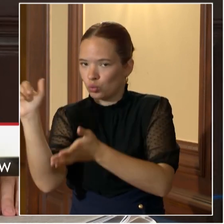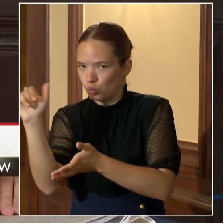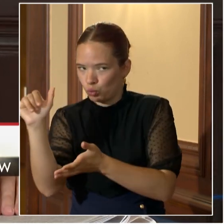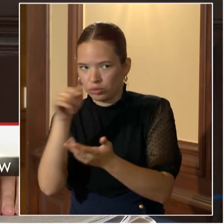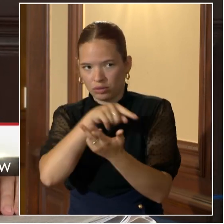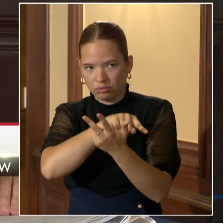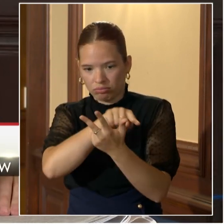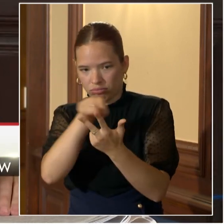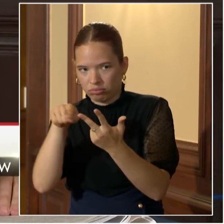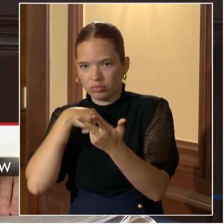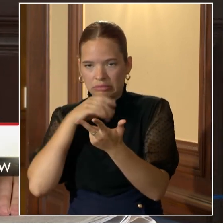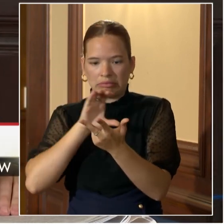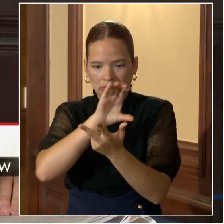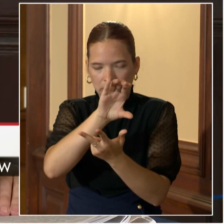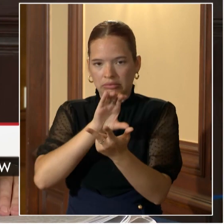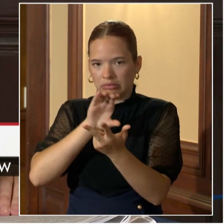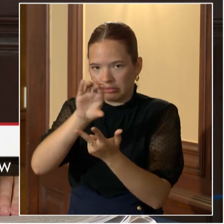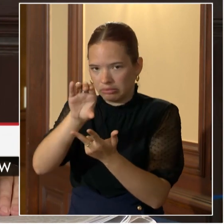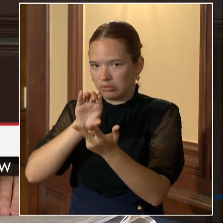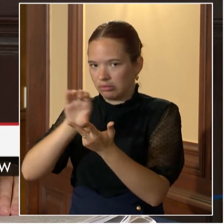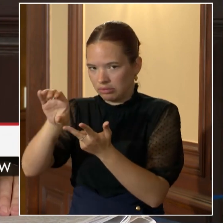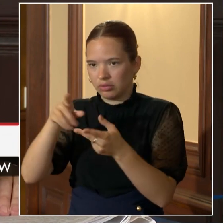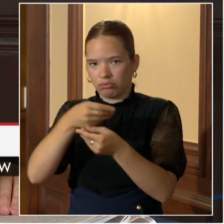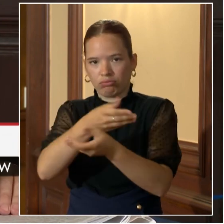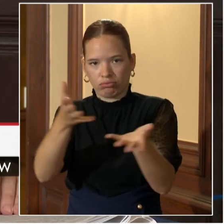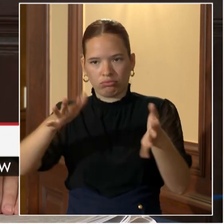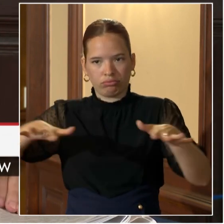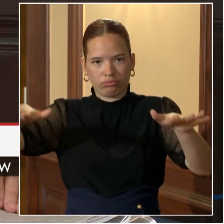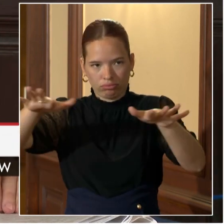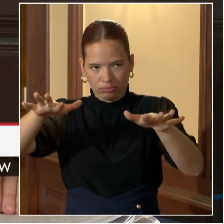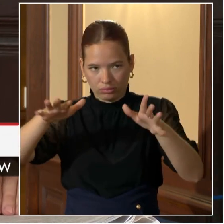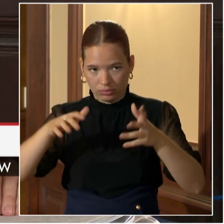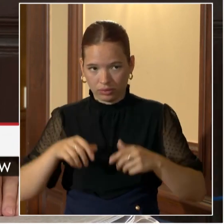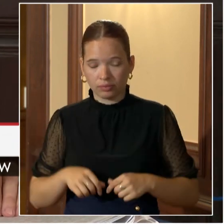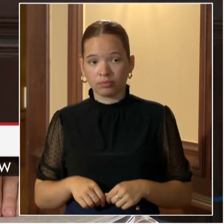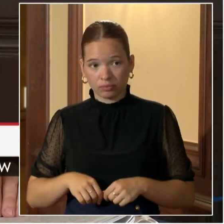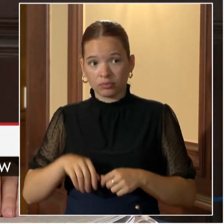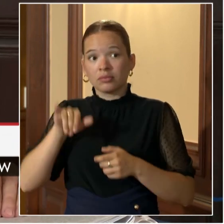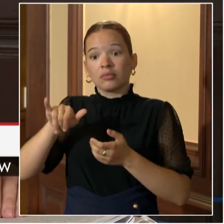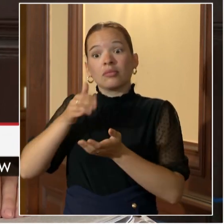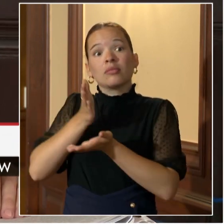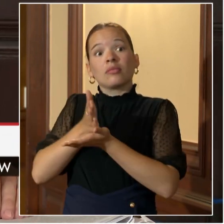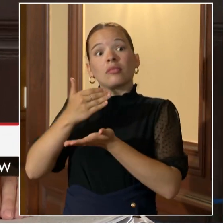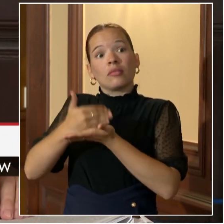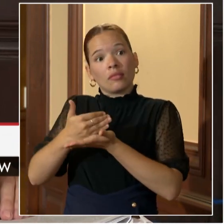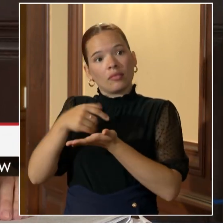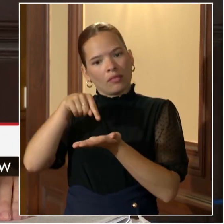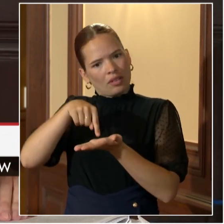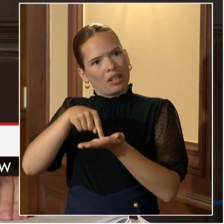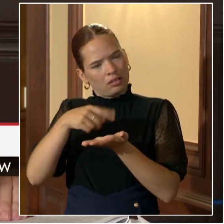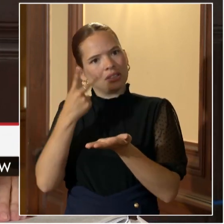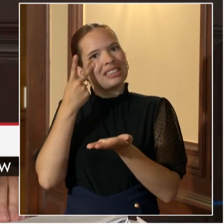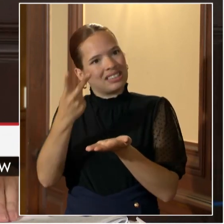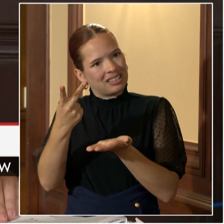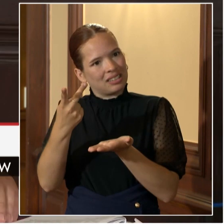Commission. The current budget reflects a $19,000 increase overall from fiscal year